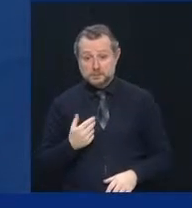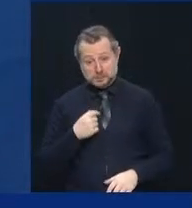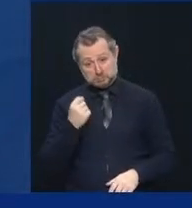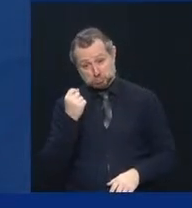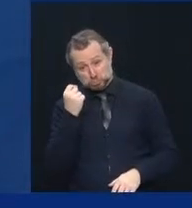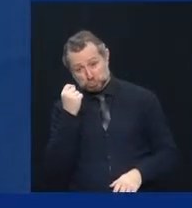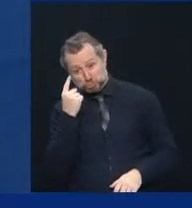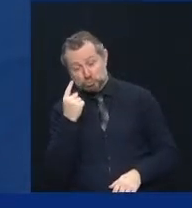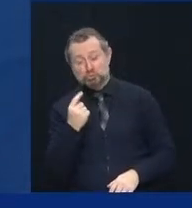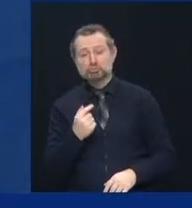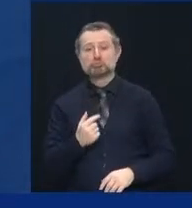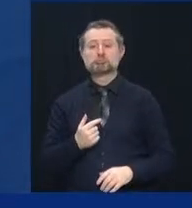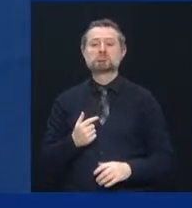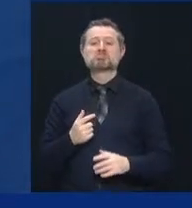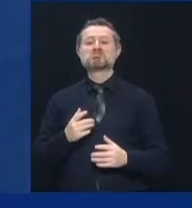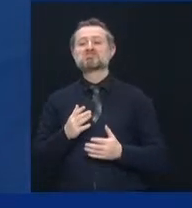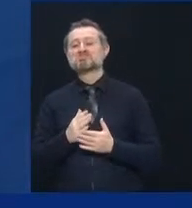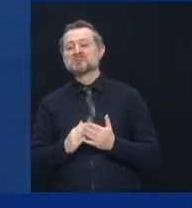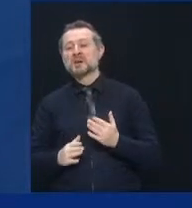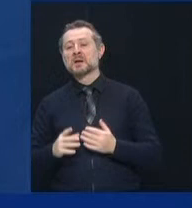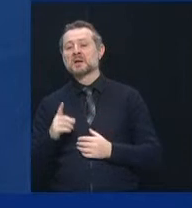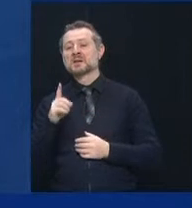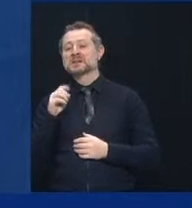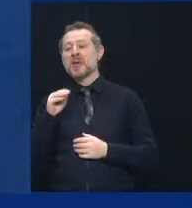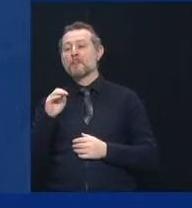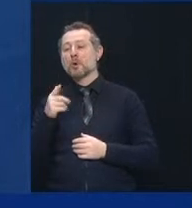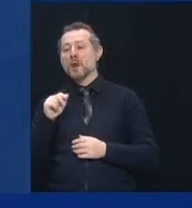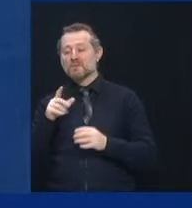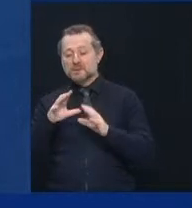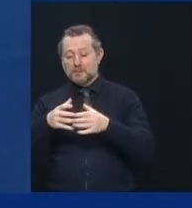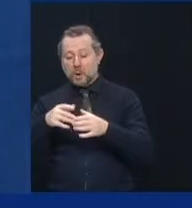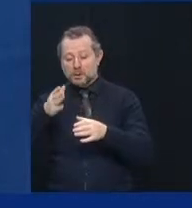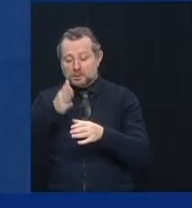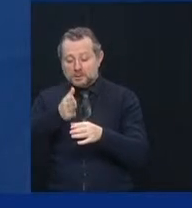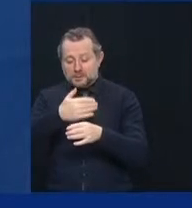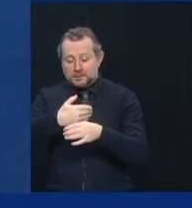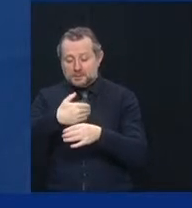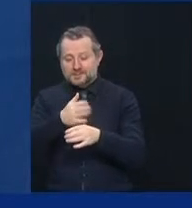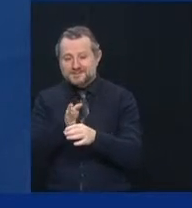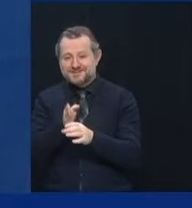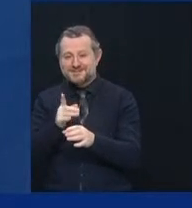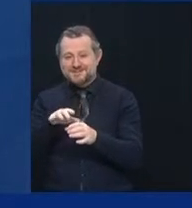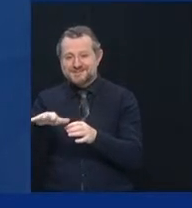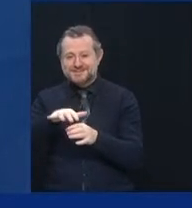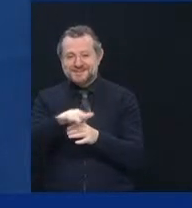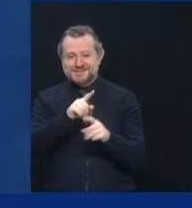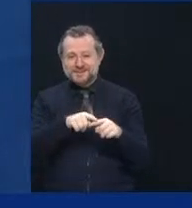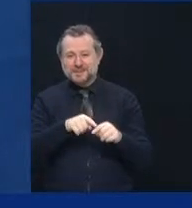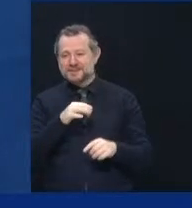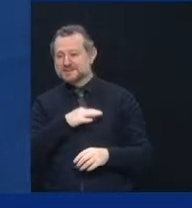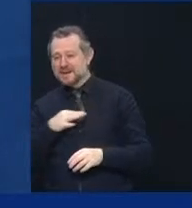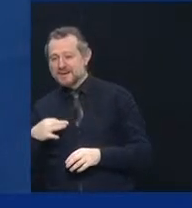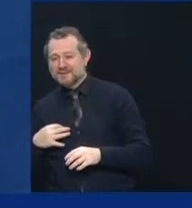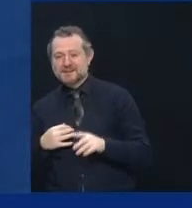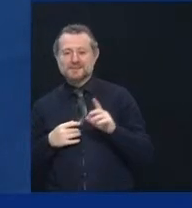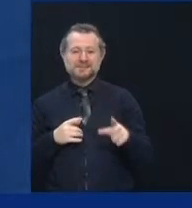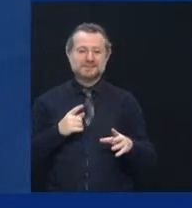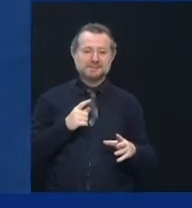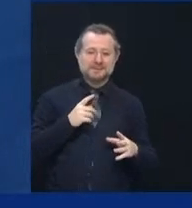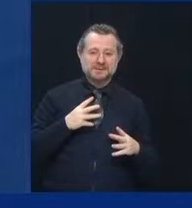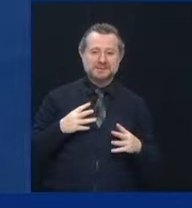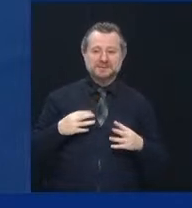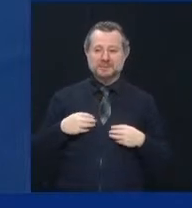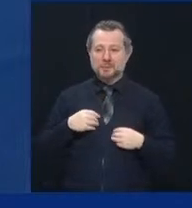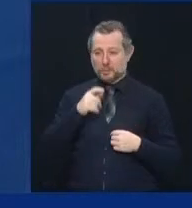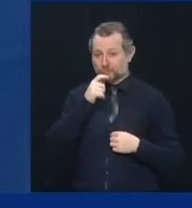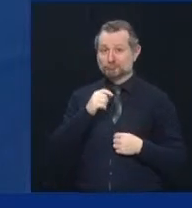differences among staff, and there are demographic differences among acceptance of the vaccine, but